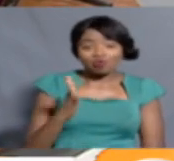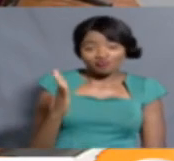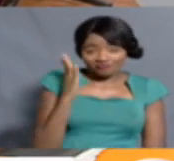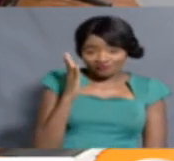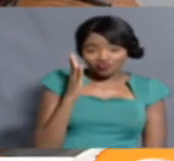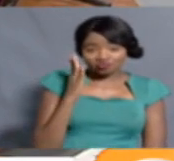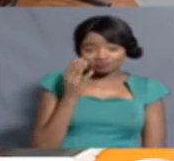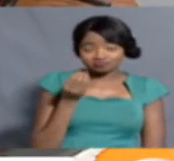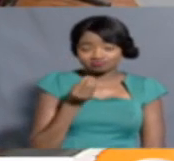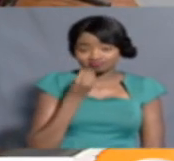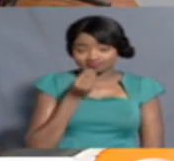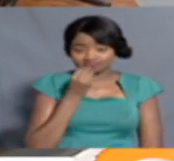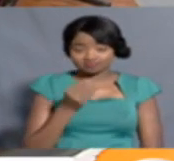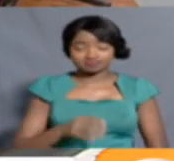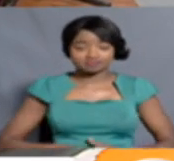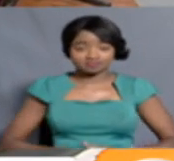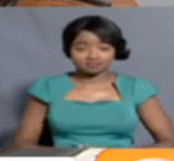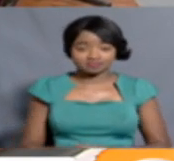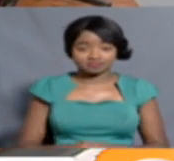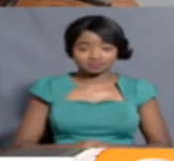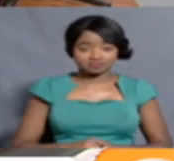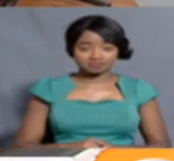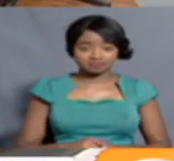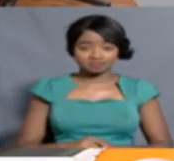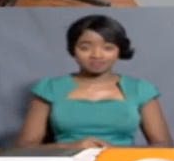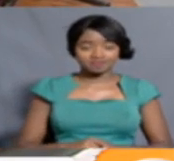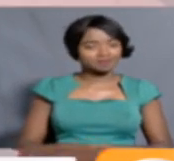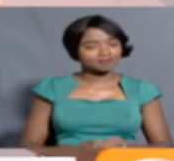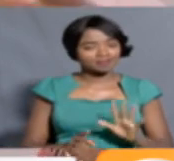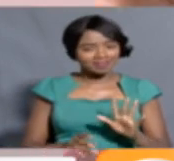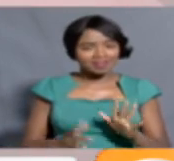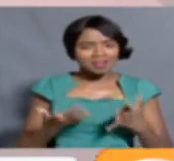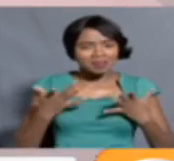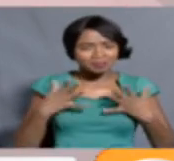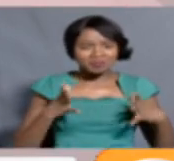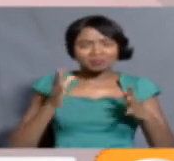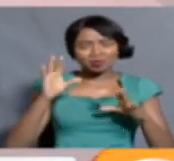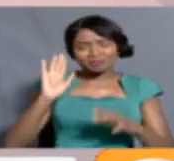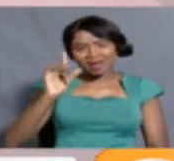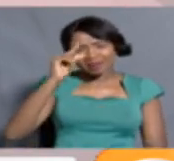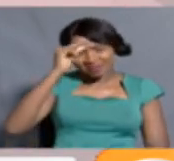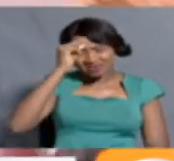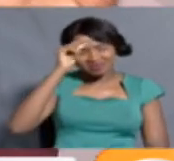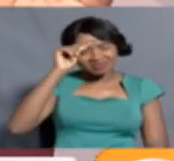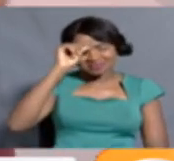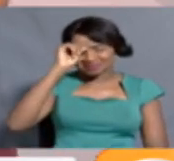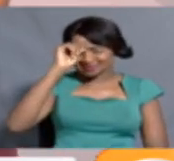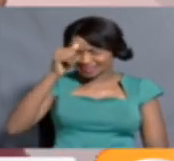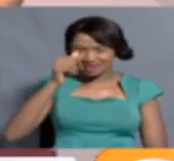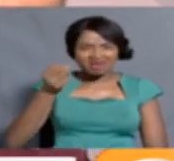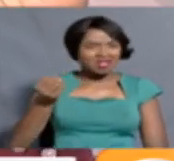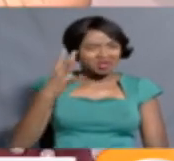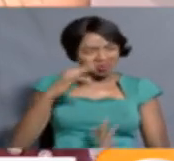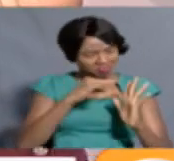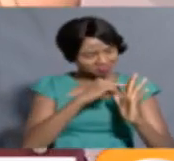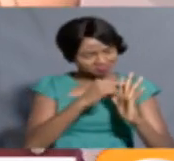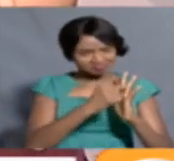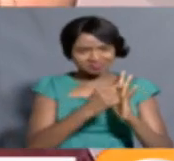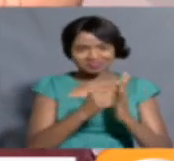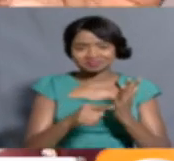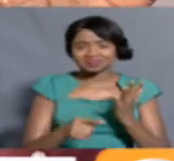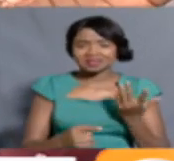thing is this, there are many smart people in government. These are not strange things. They know about these things, and it is more